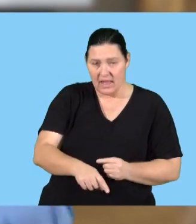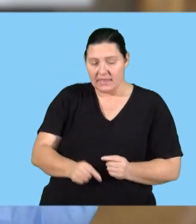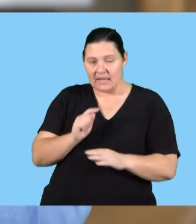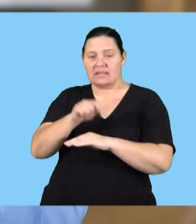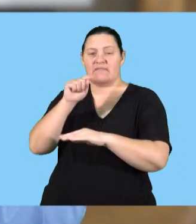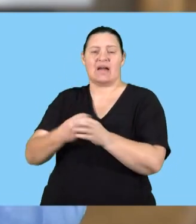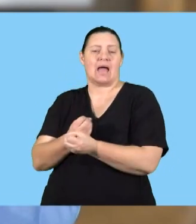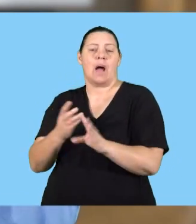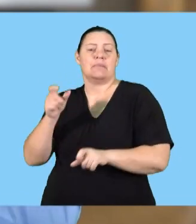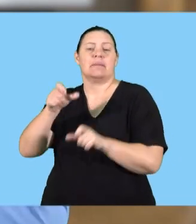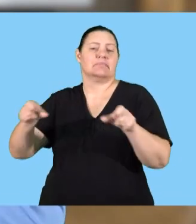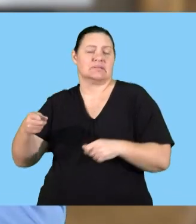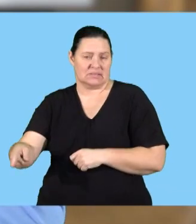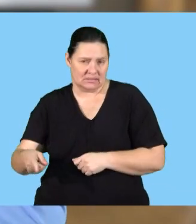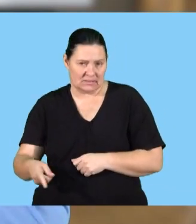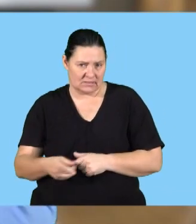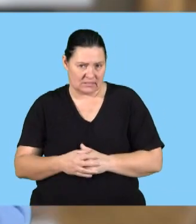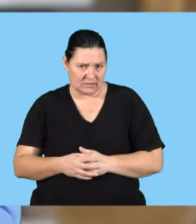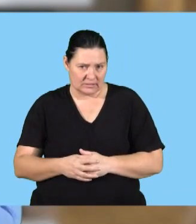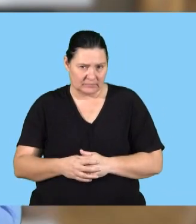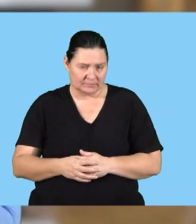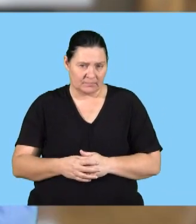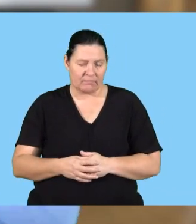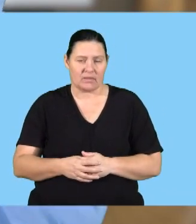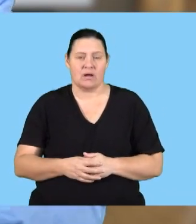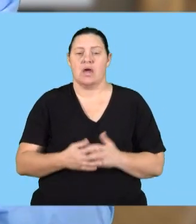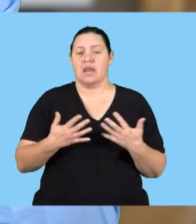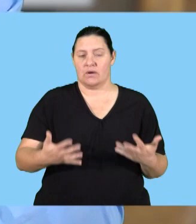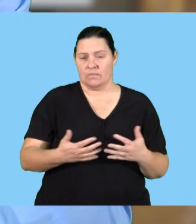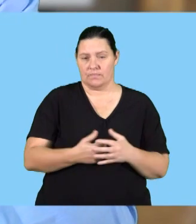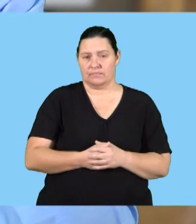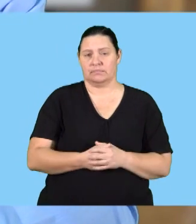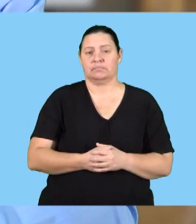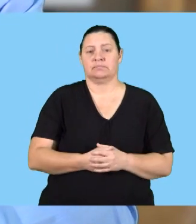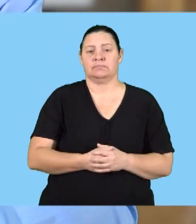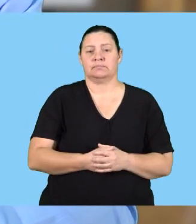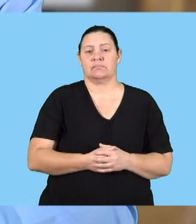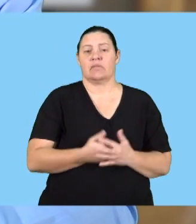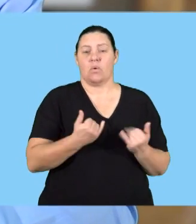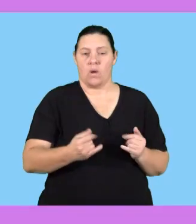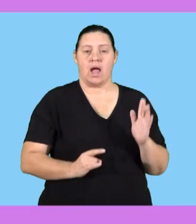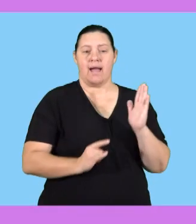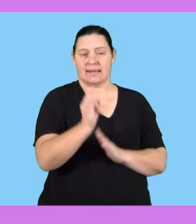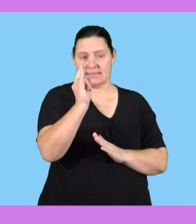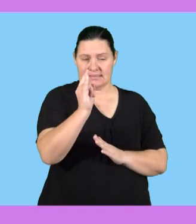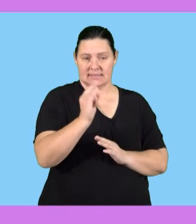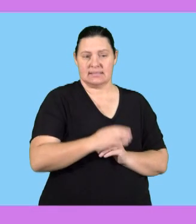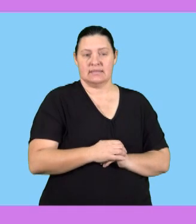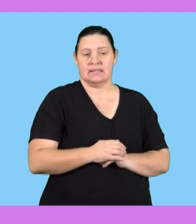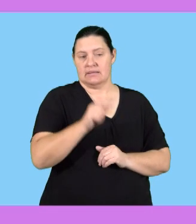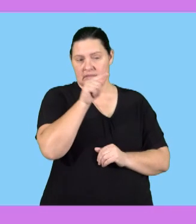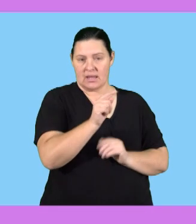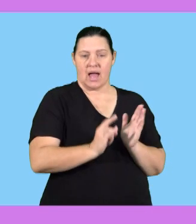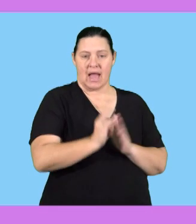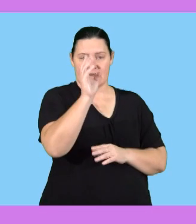together, divided by how many numbers we have in our data set, right? Now, we're working with the height, right?